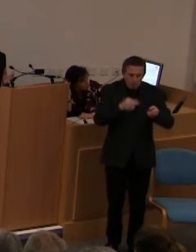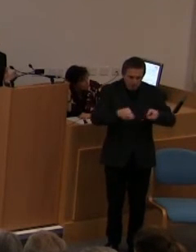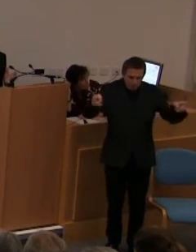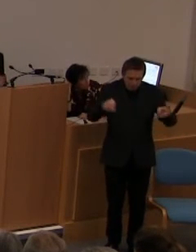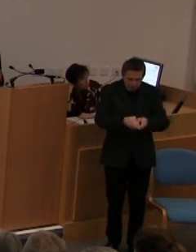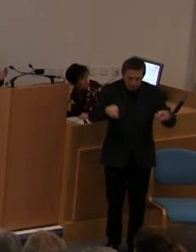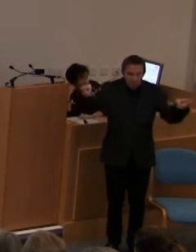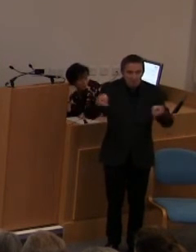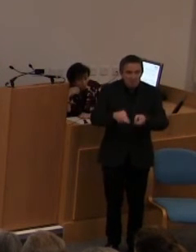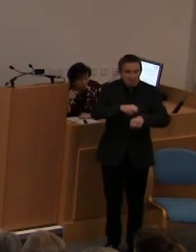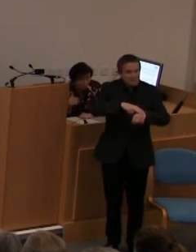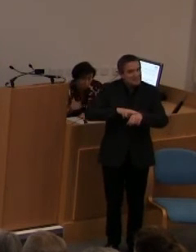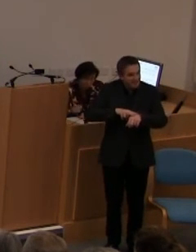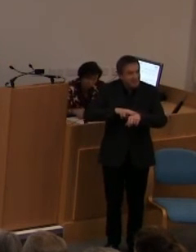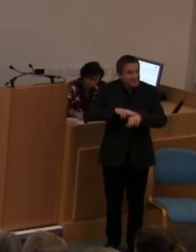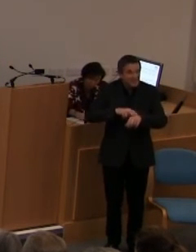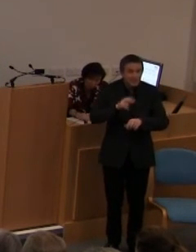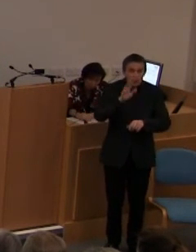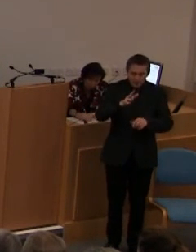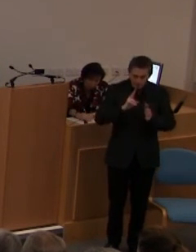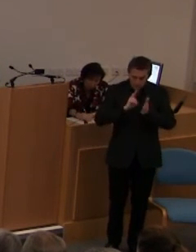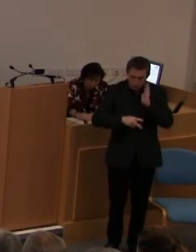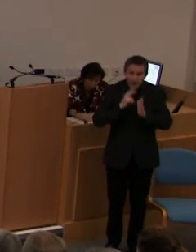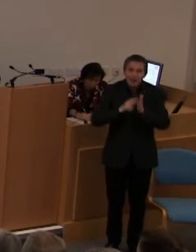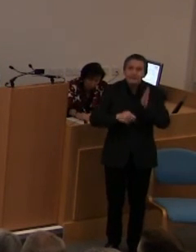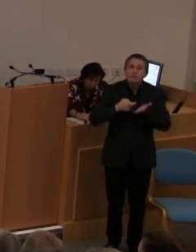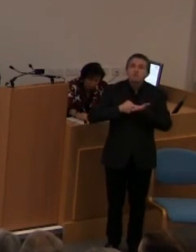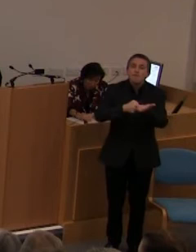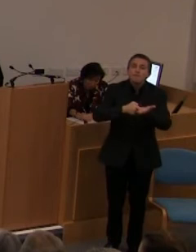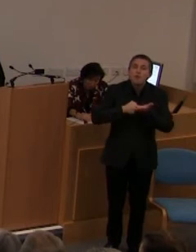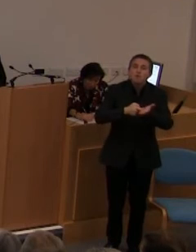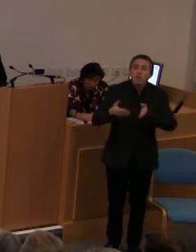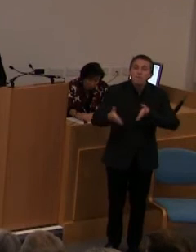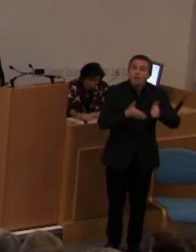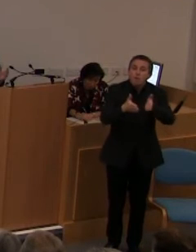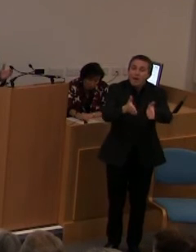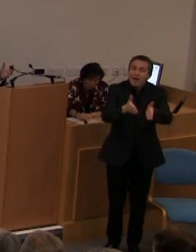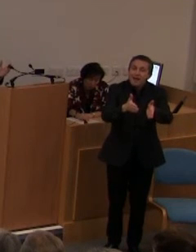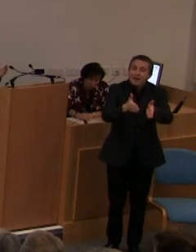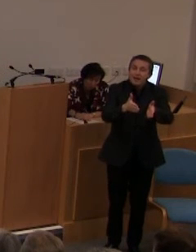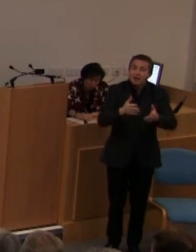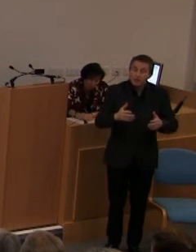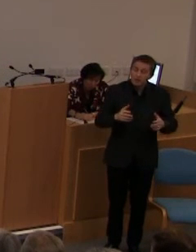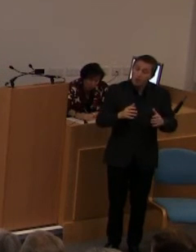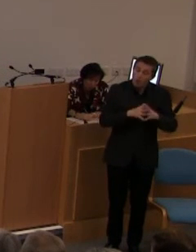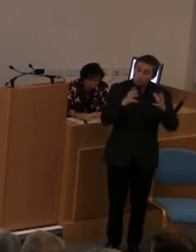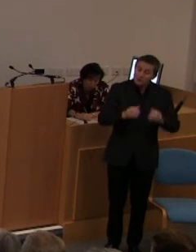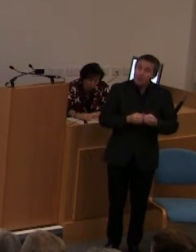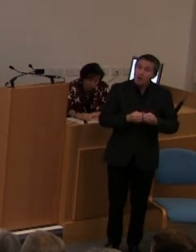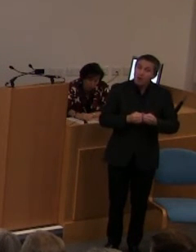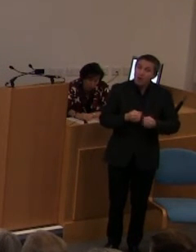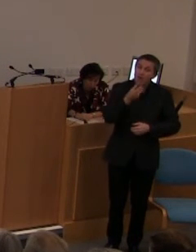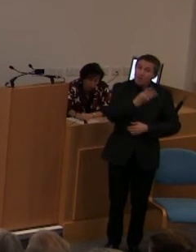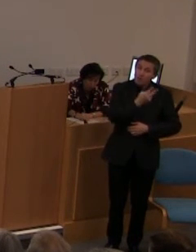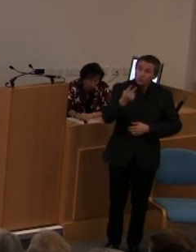We've reorganised a lot of our pathways, make them more efficient. There's been a 32% increase